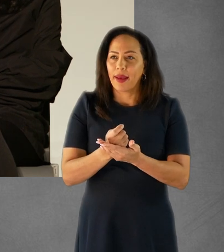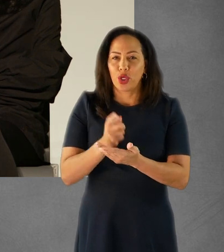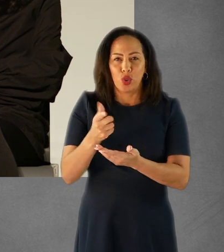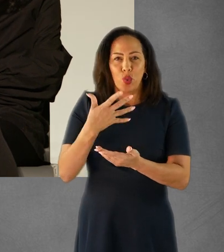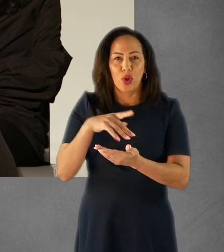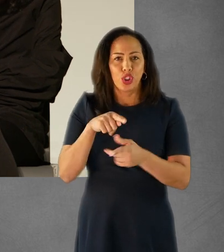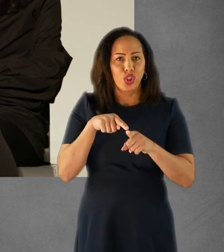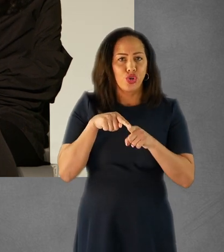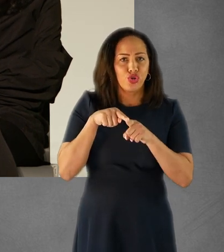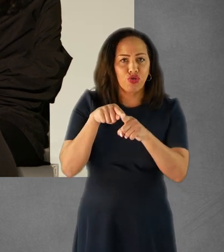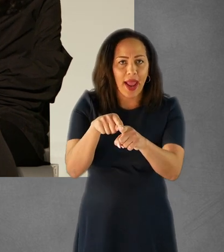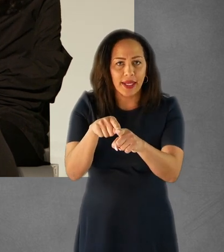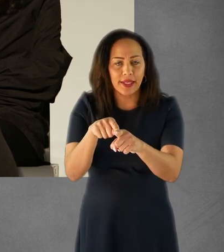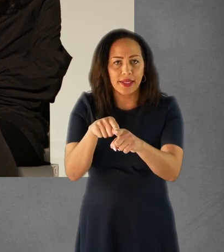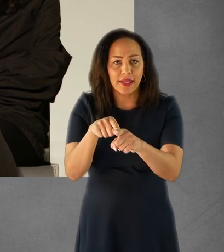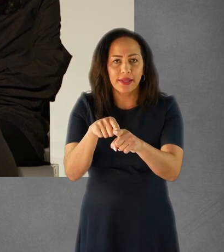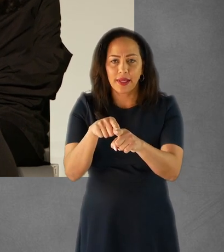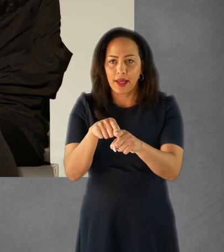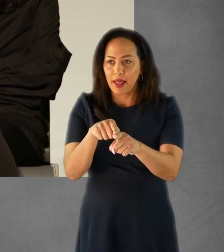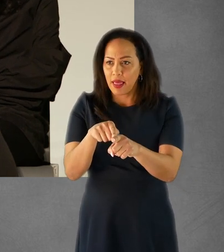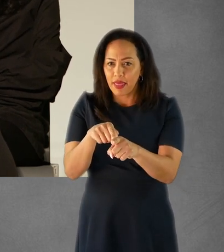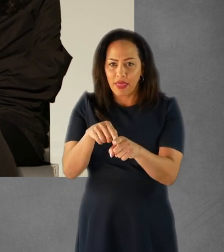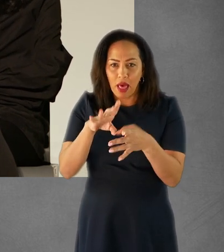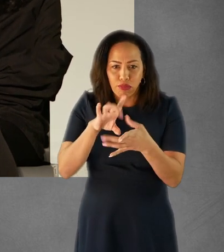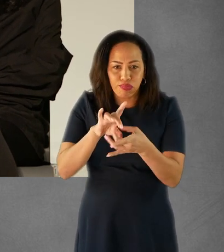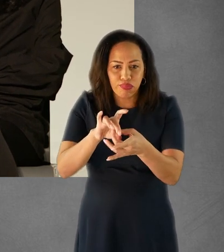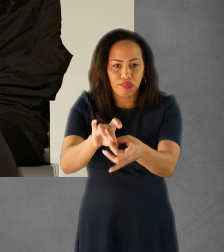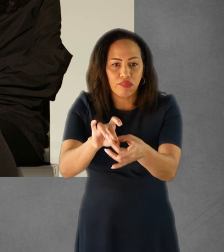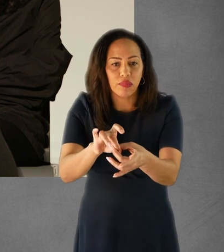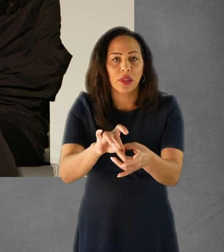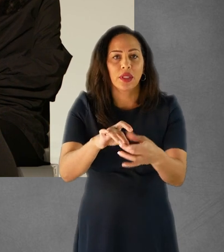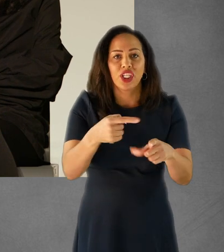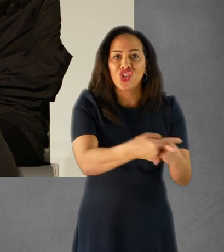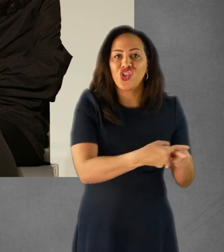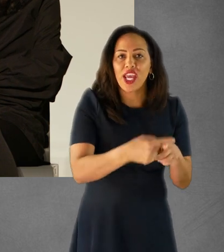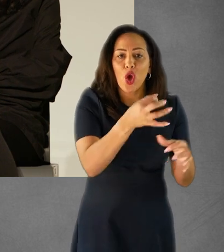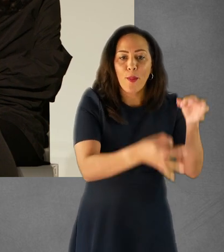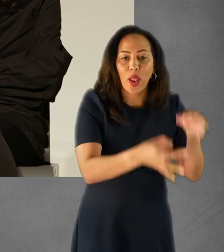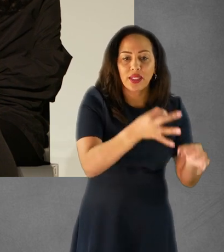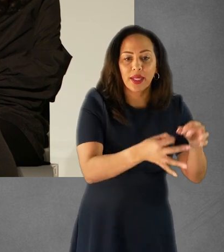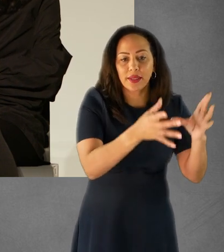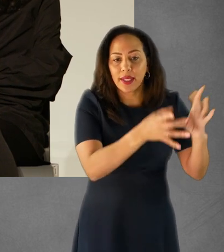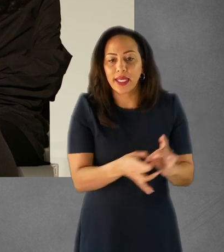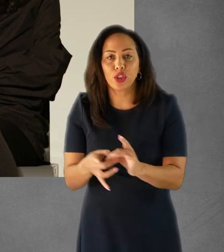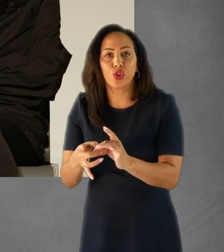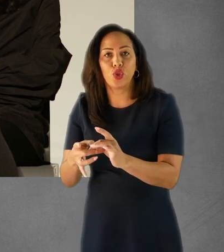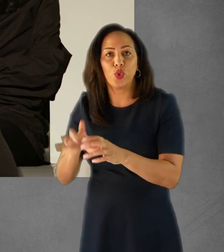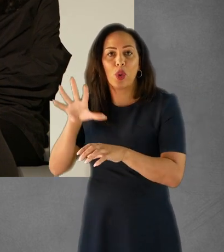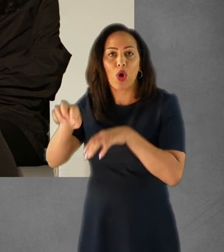projects, the flow of money, political projects, actual sort of environmental ecologies, and so